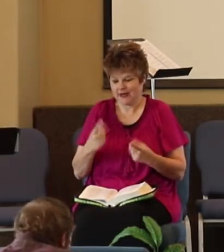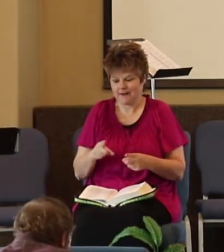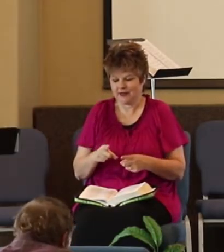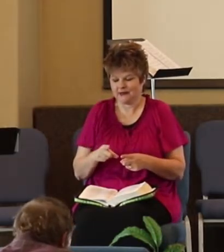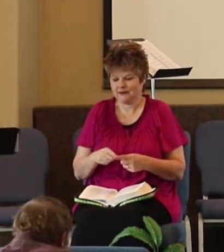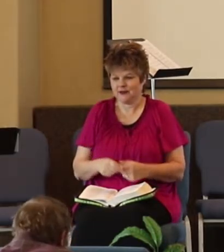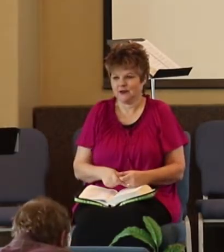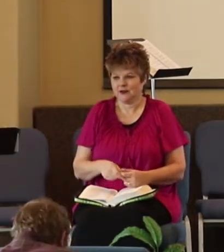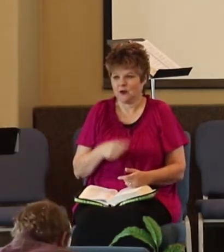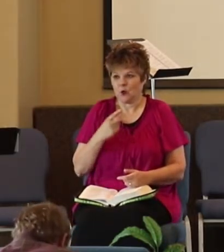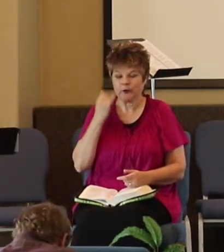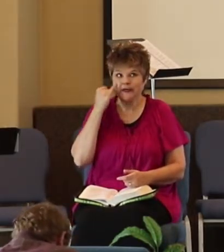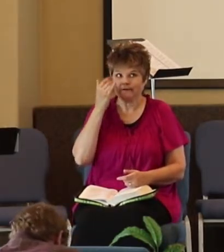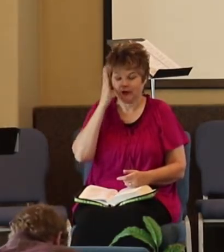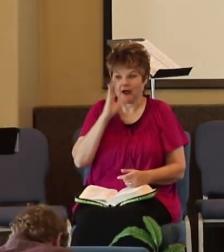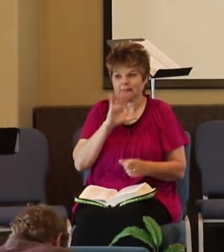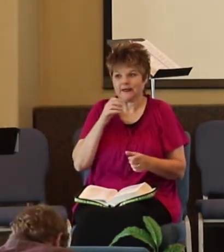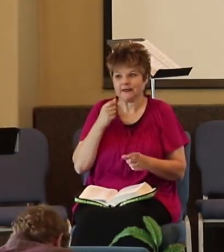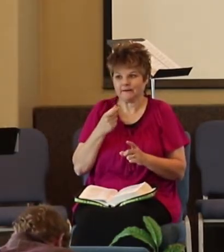unless God gets it right for us.